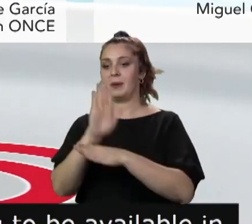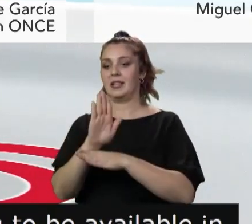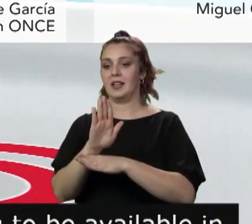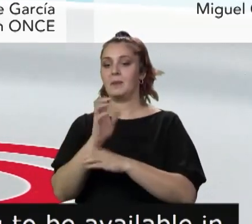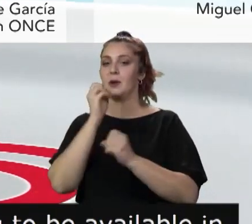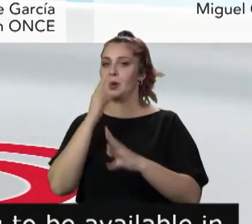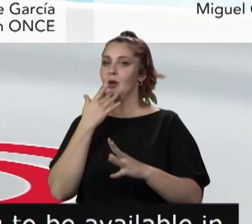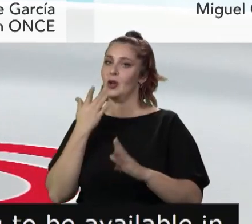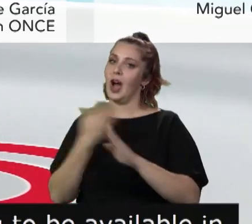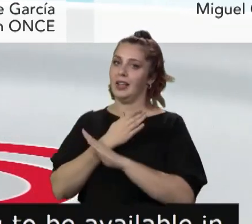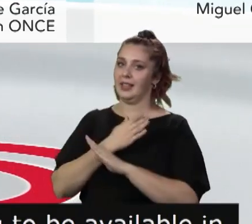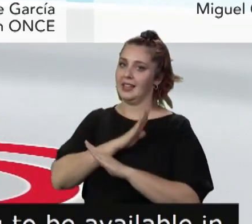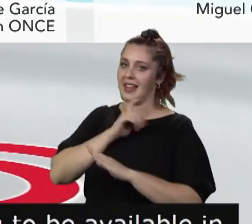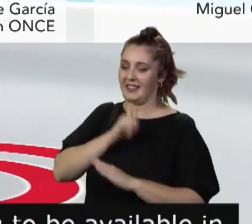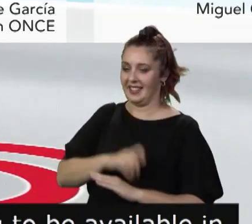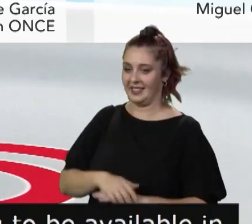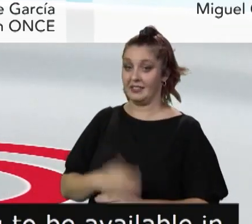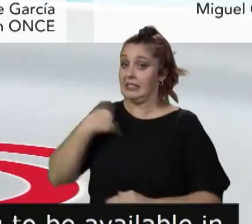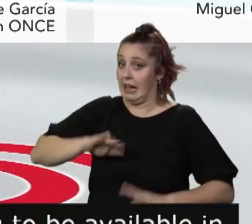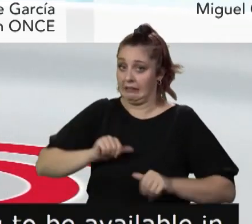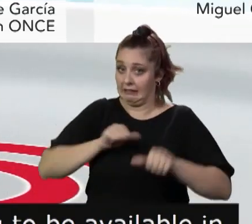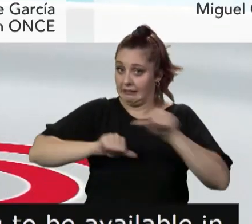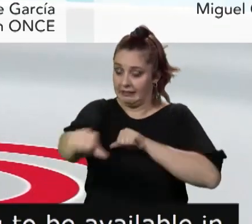you can see the response in the next video.